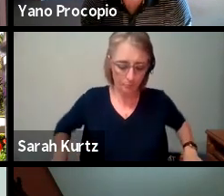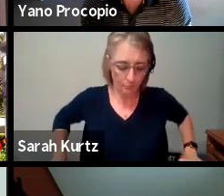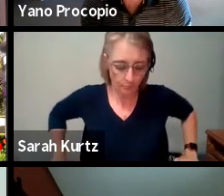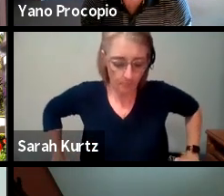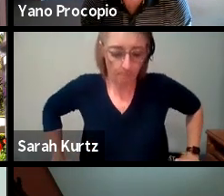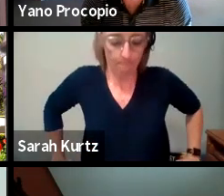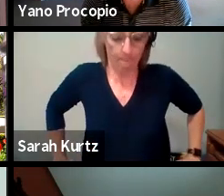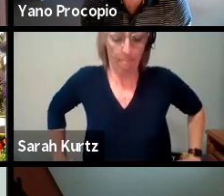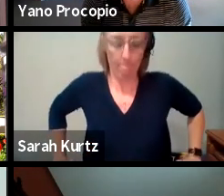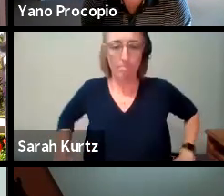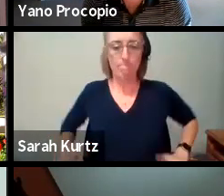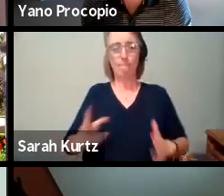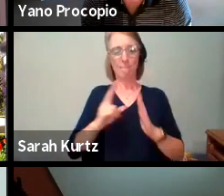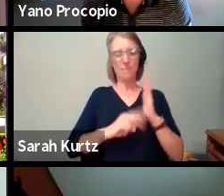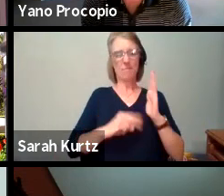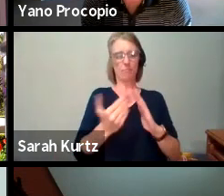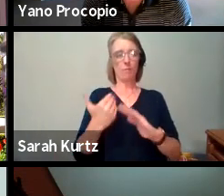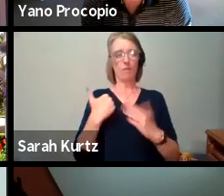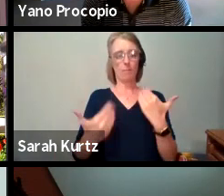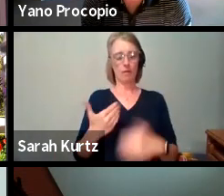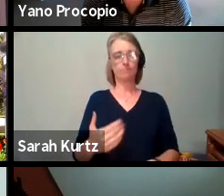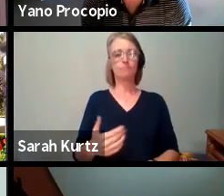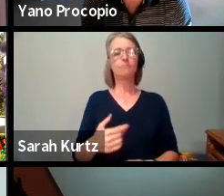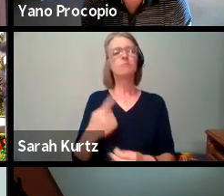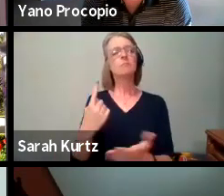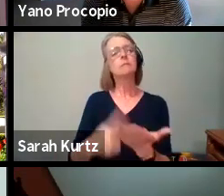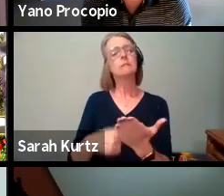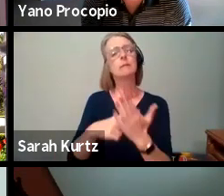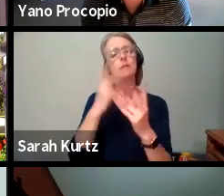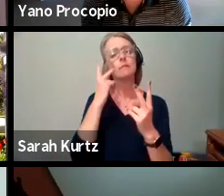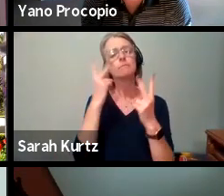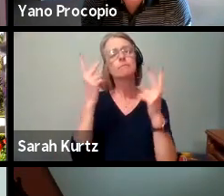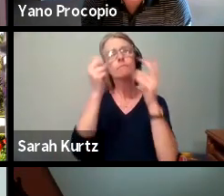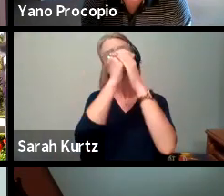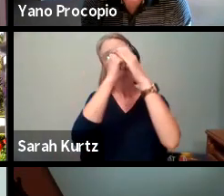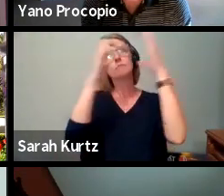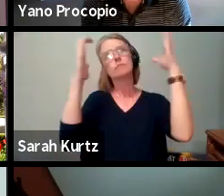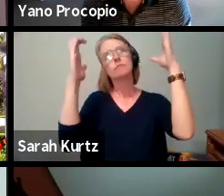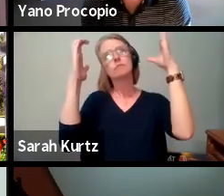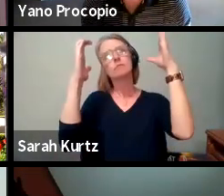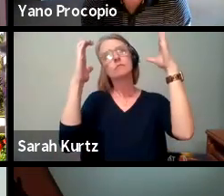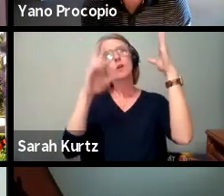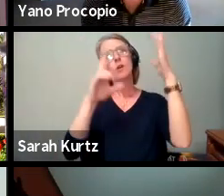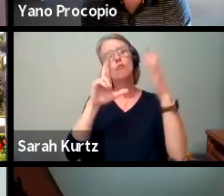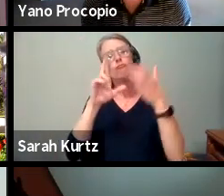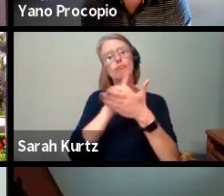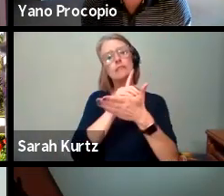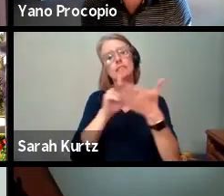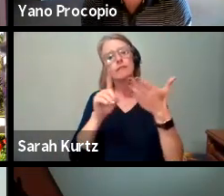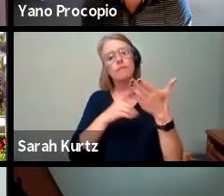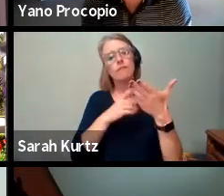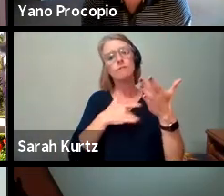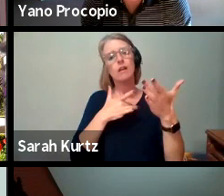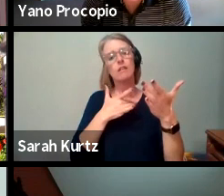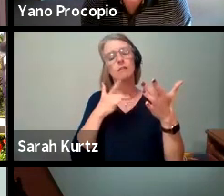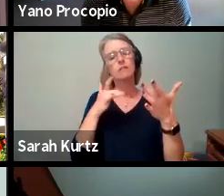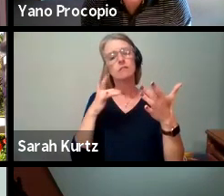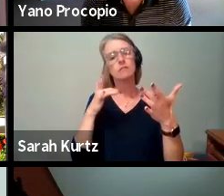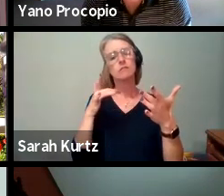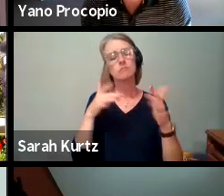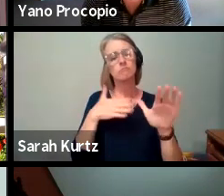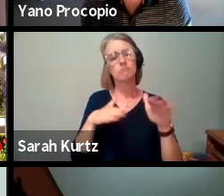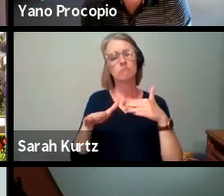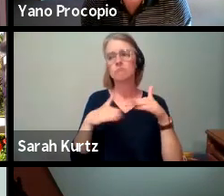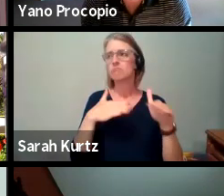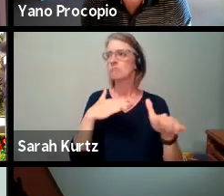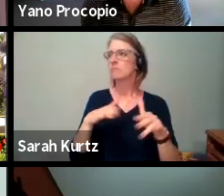probably read this, but it's, she says, I sometimes visualize the ongoing cycle of racism as a moving walkway at the airport.